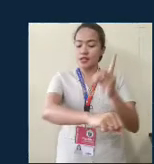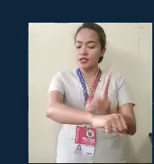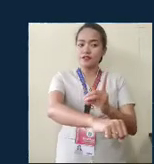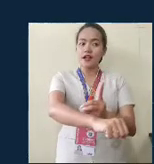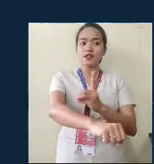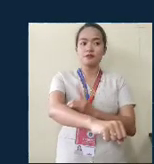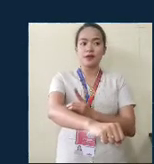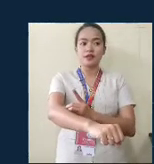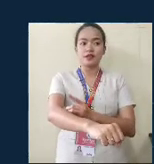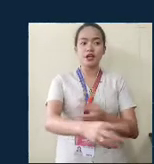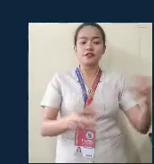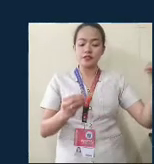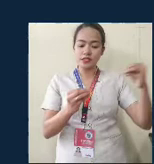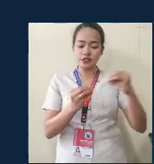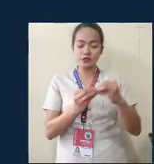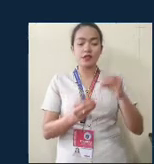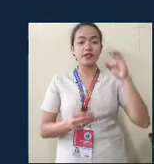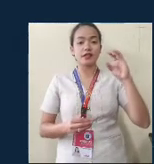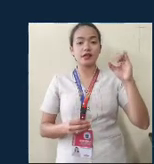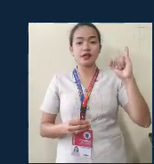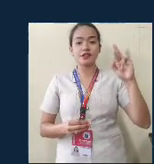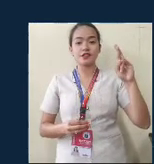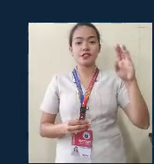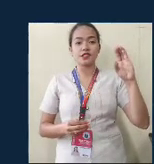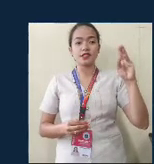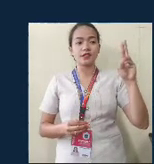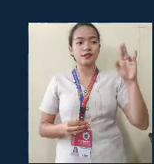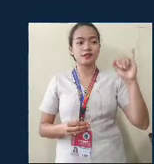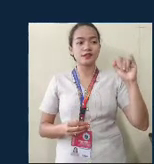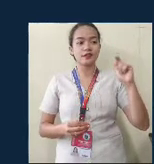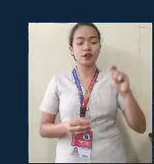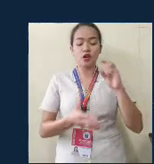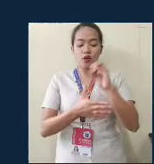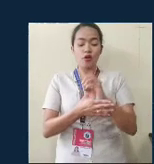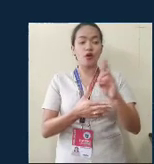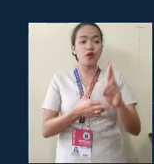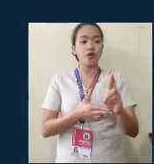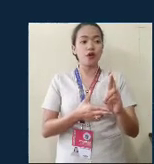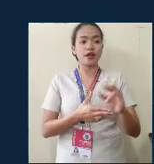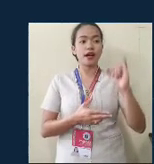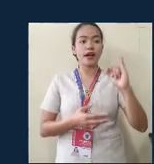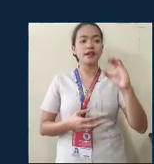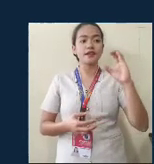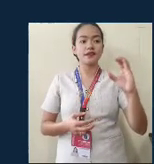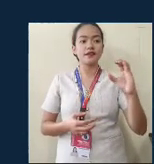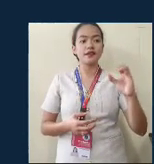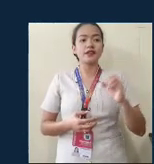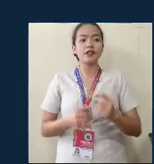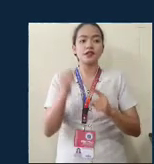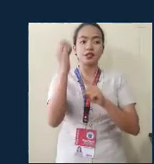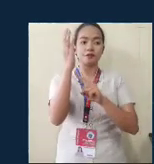scientific programs. Other computer models introduced were CDC